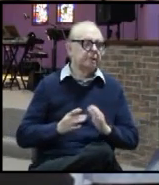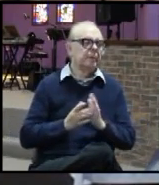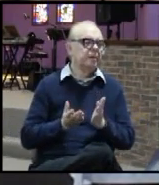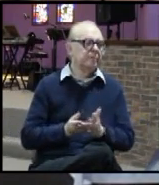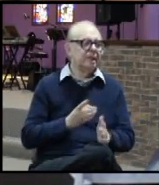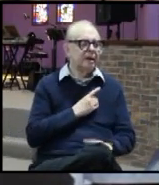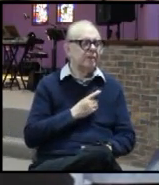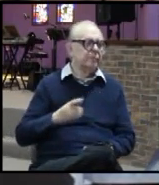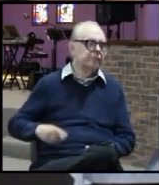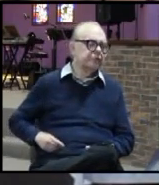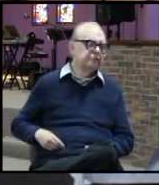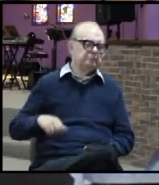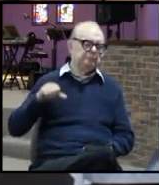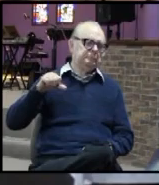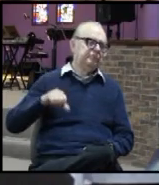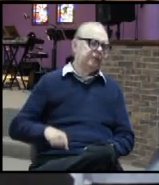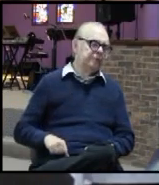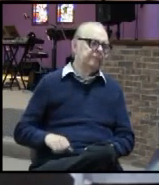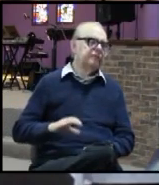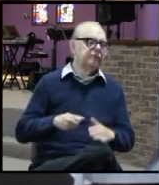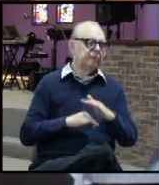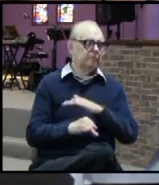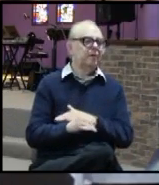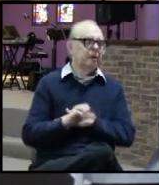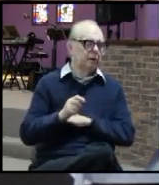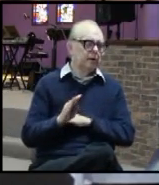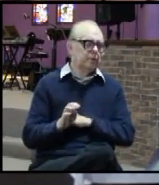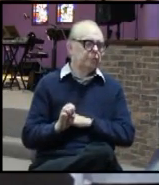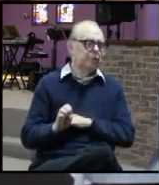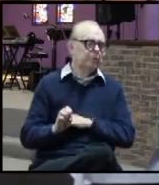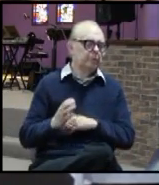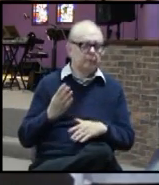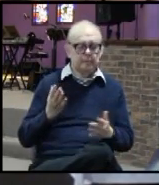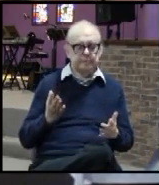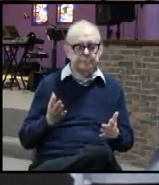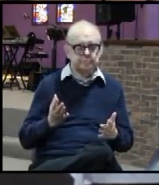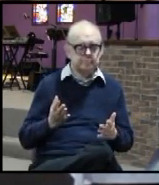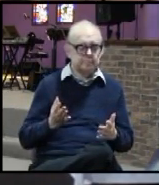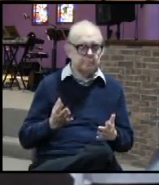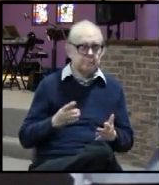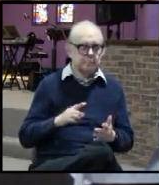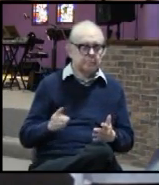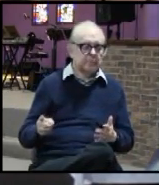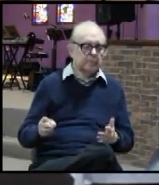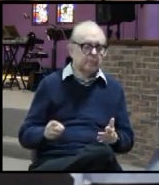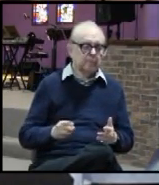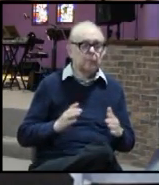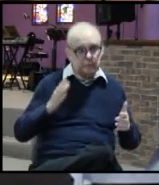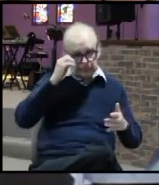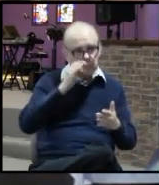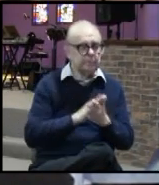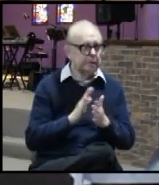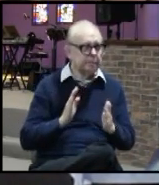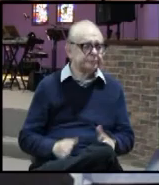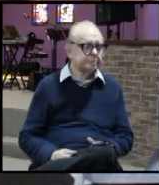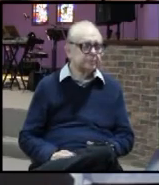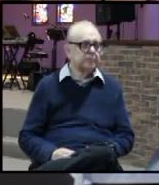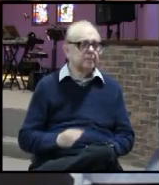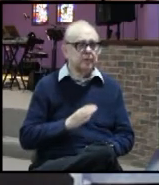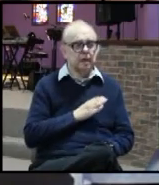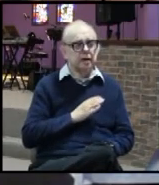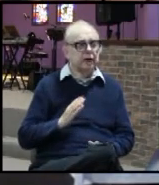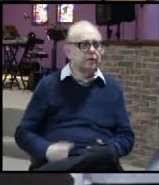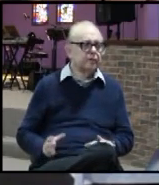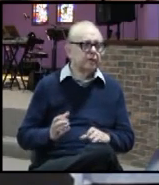was one. Jeremiah was one. Job was one. And look who they are. They're great believers. Can Christians get